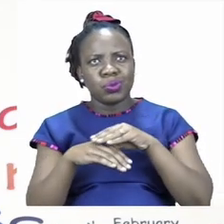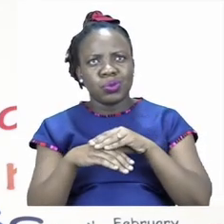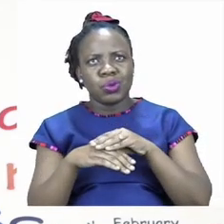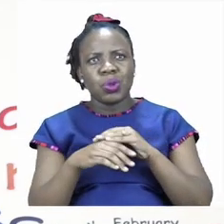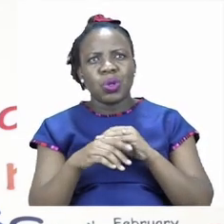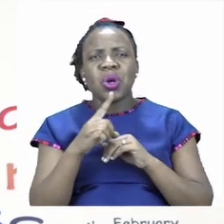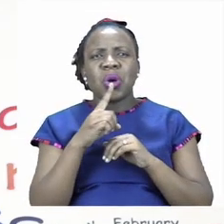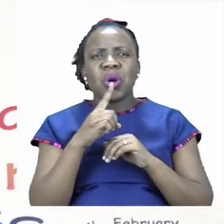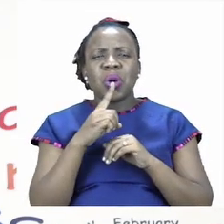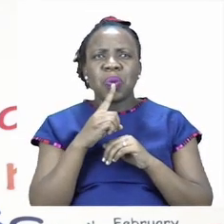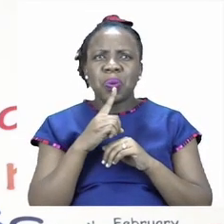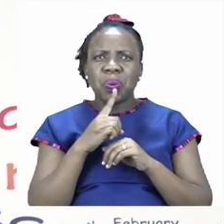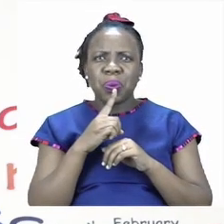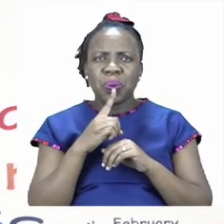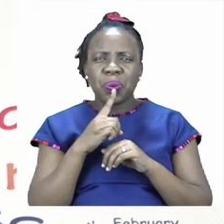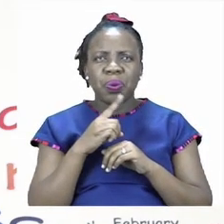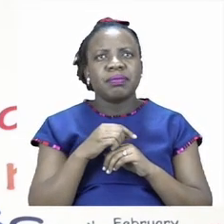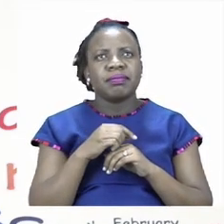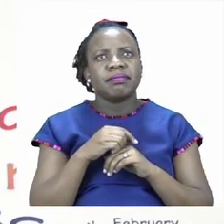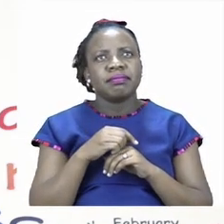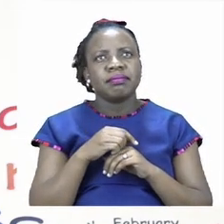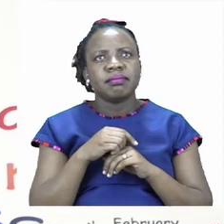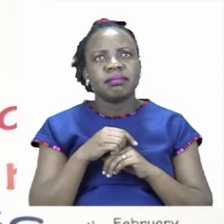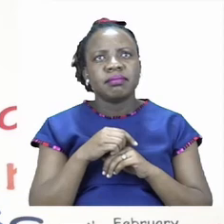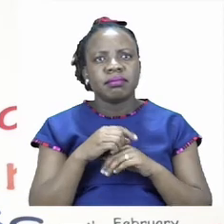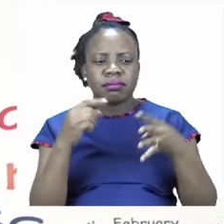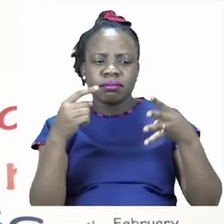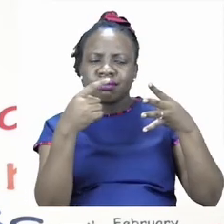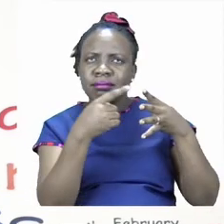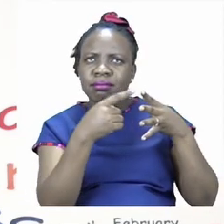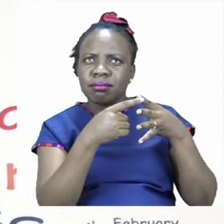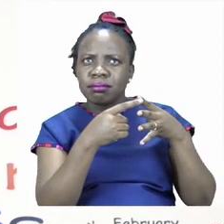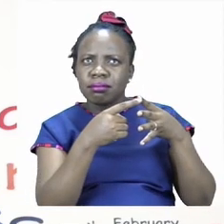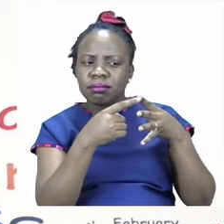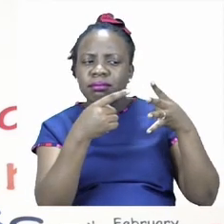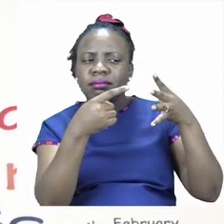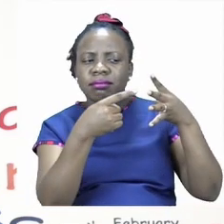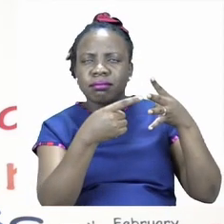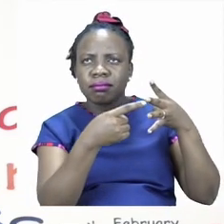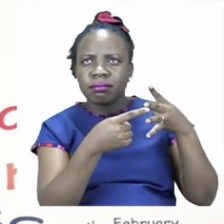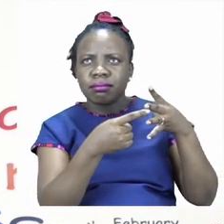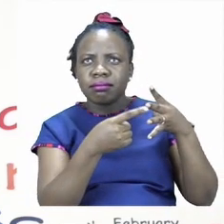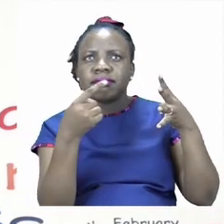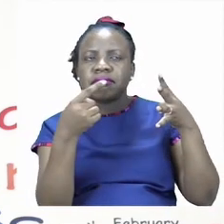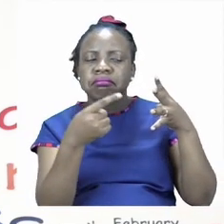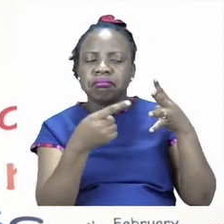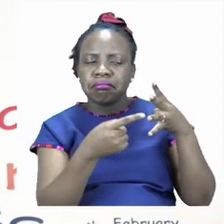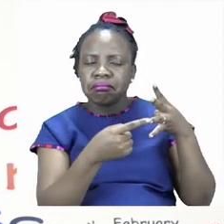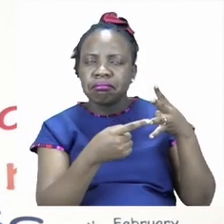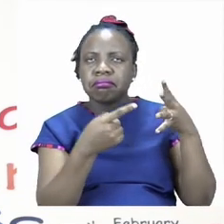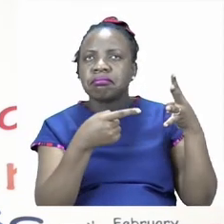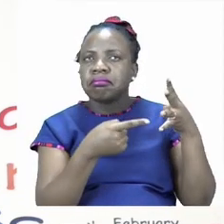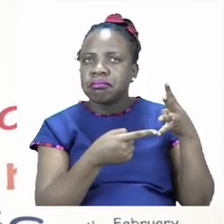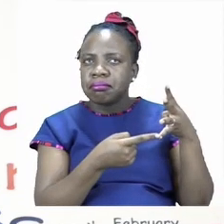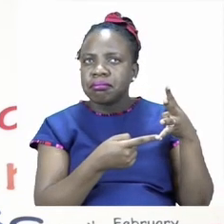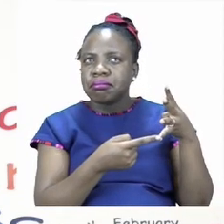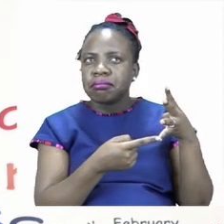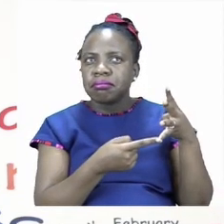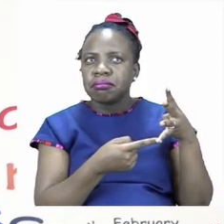feet. Do we say this, these, that, or those?